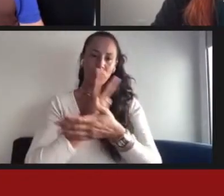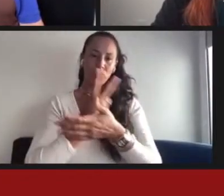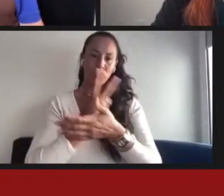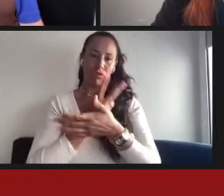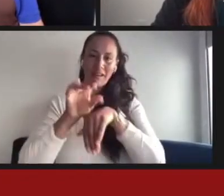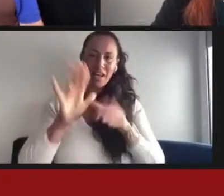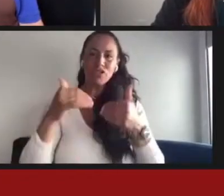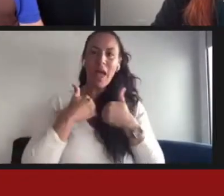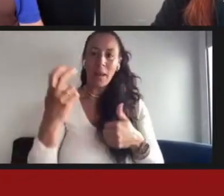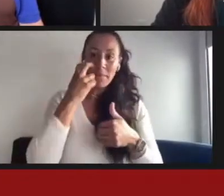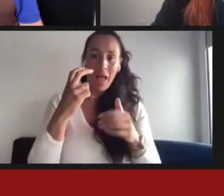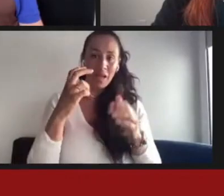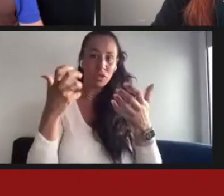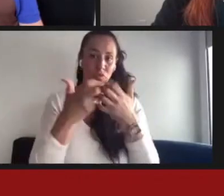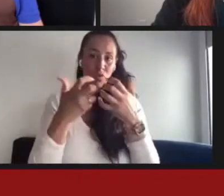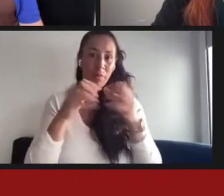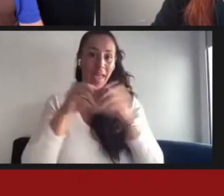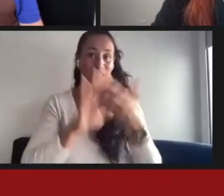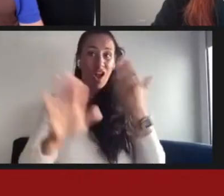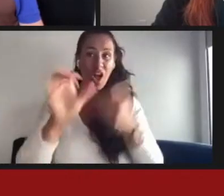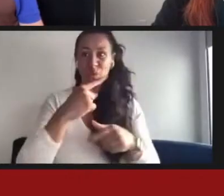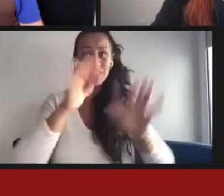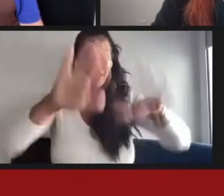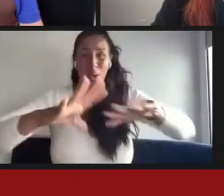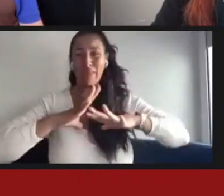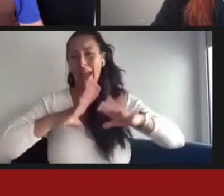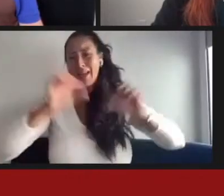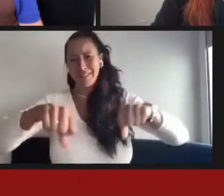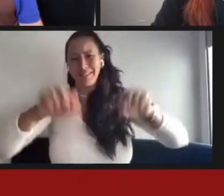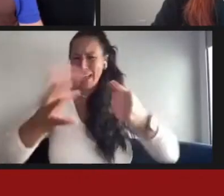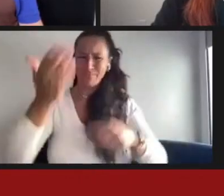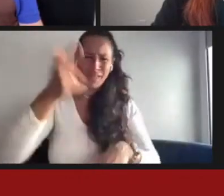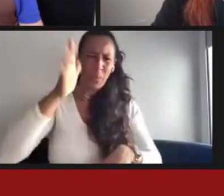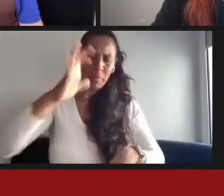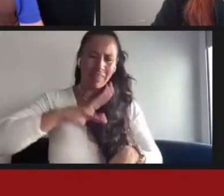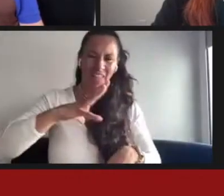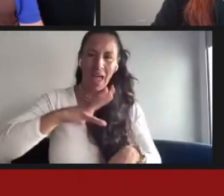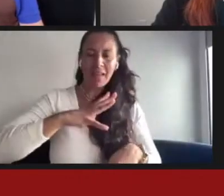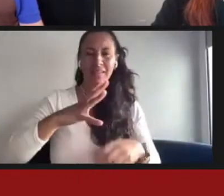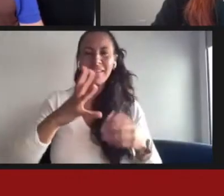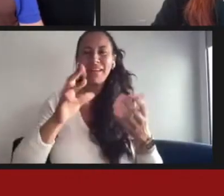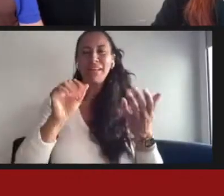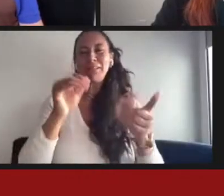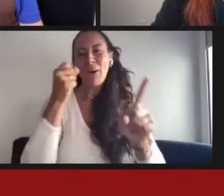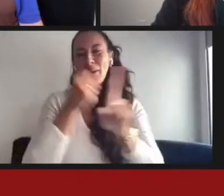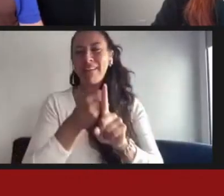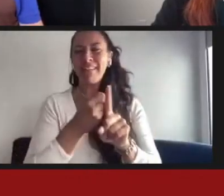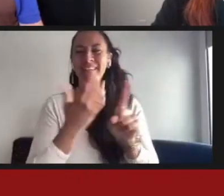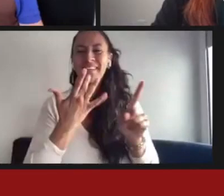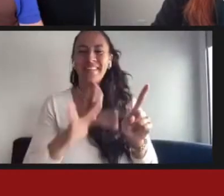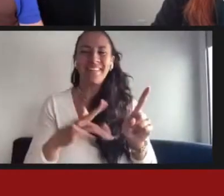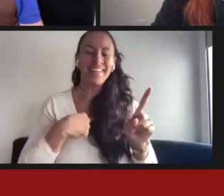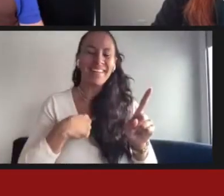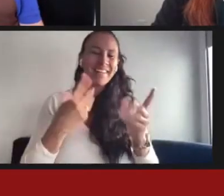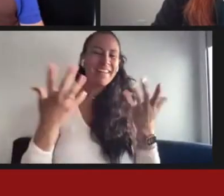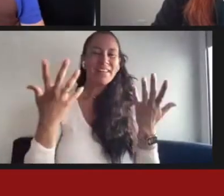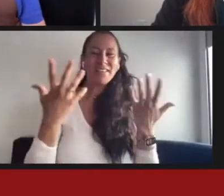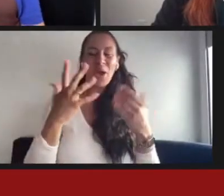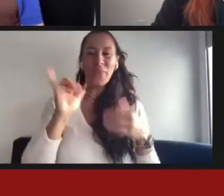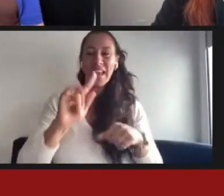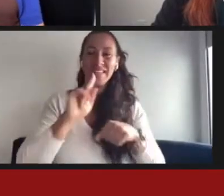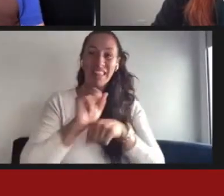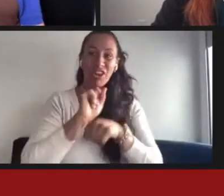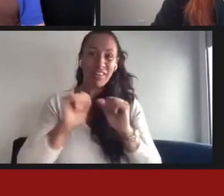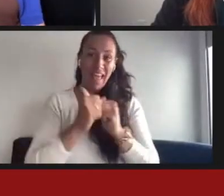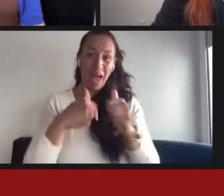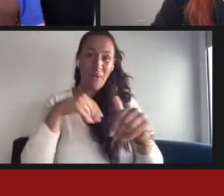blind roommate in college, and so he was like, oh yeah, okay, they can, he'll be fine. That's literally how I got into